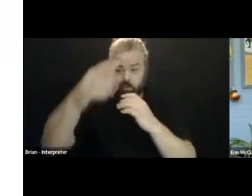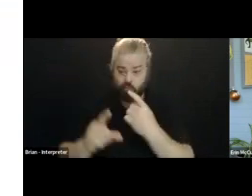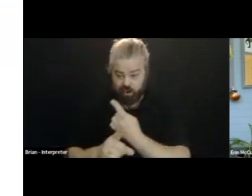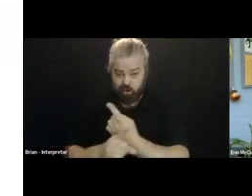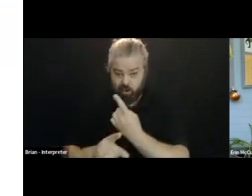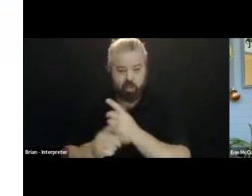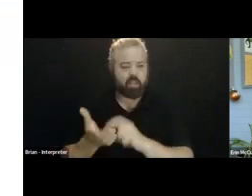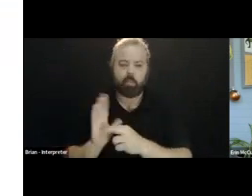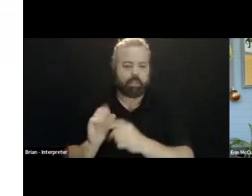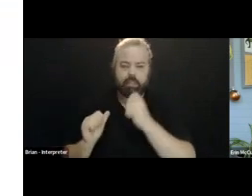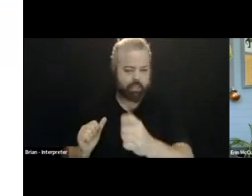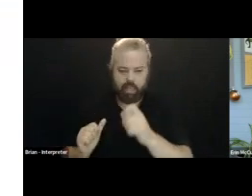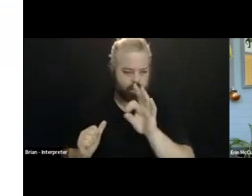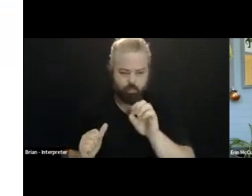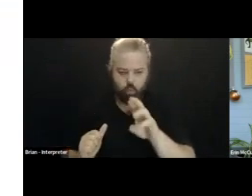So